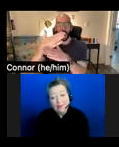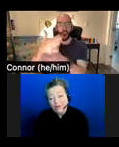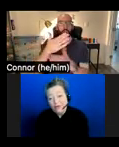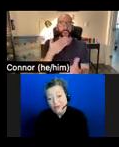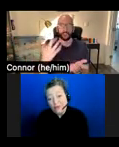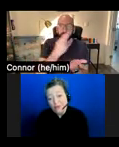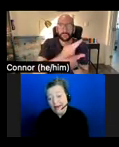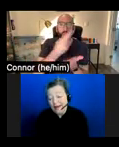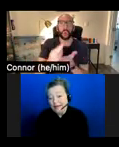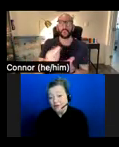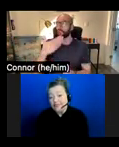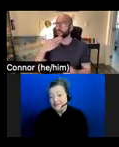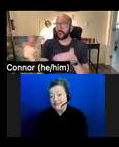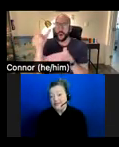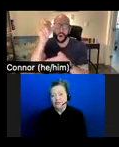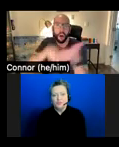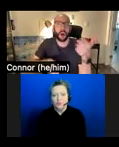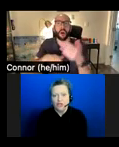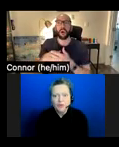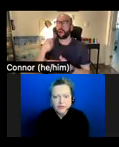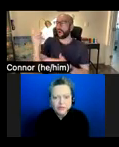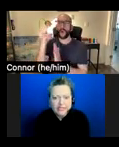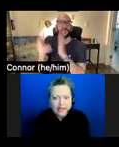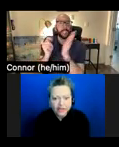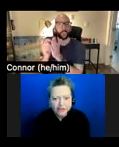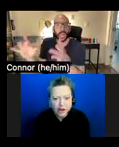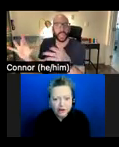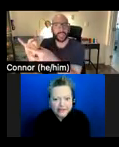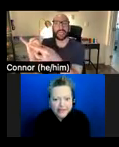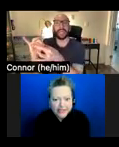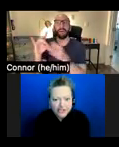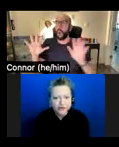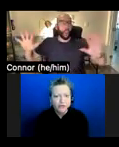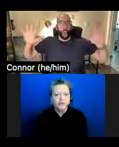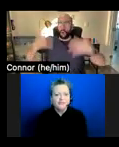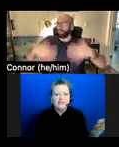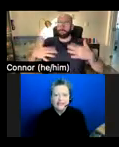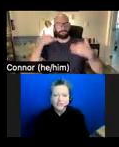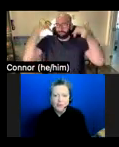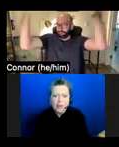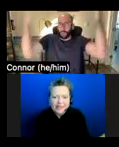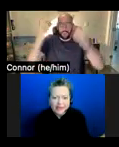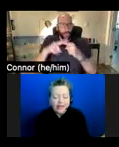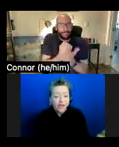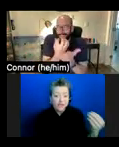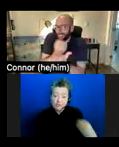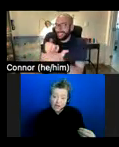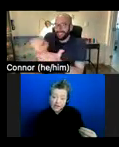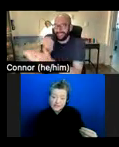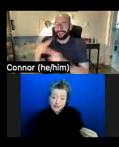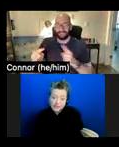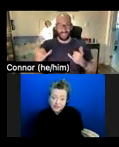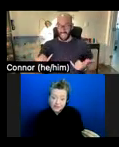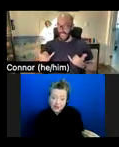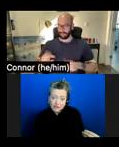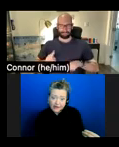So maybe you got to see some really good resources that other artists had shared, or there was a link to a website that you might not have